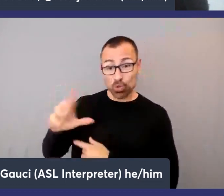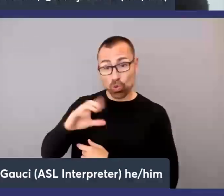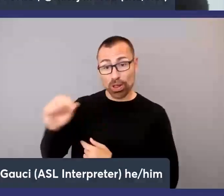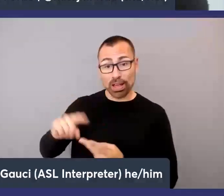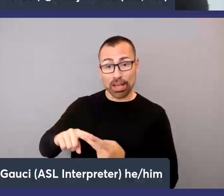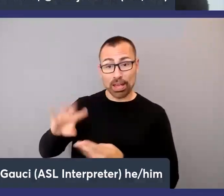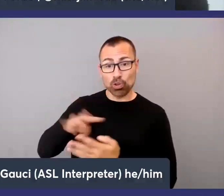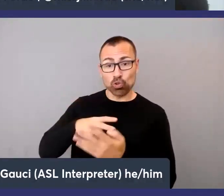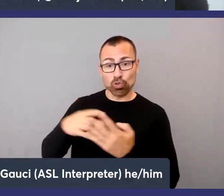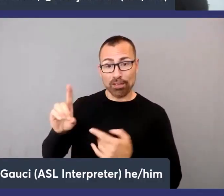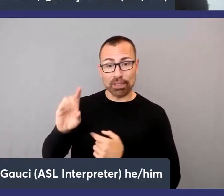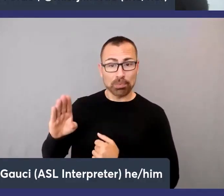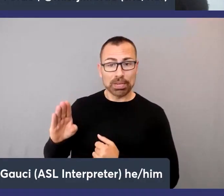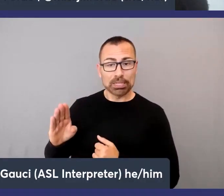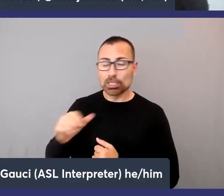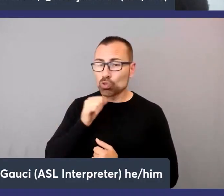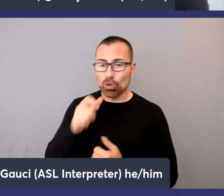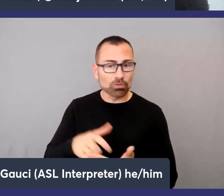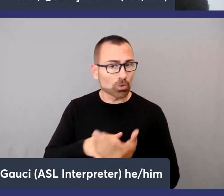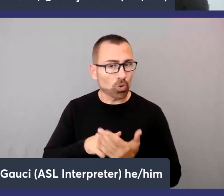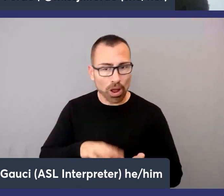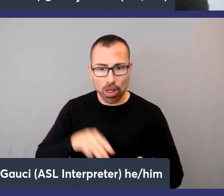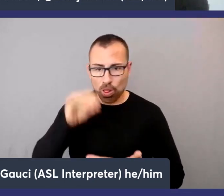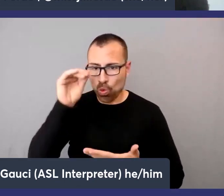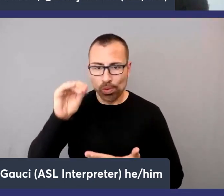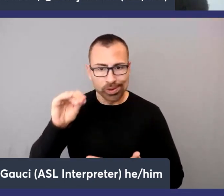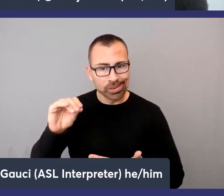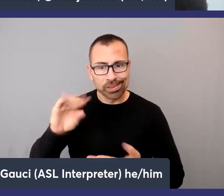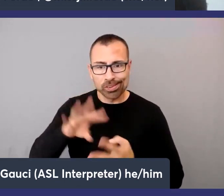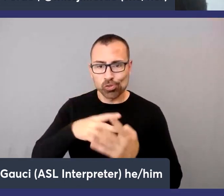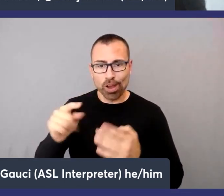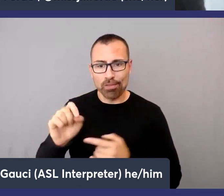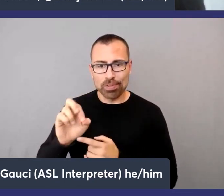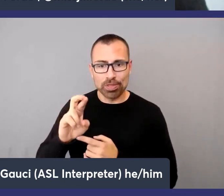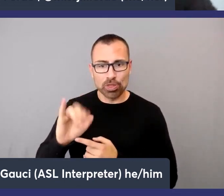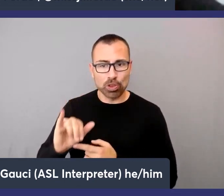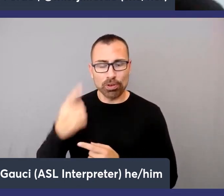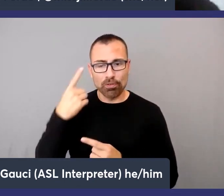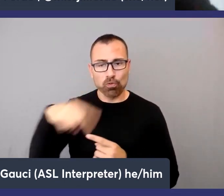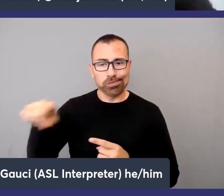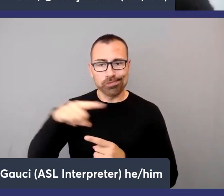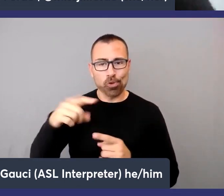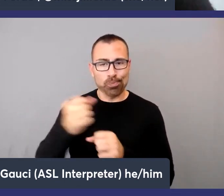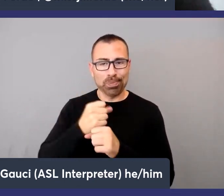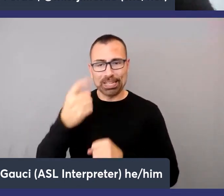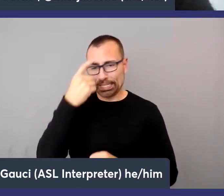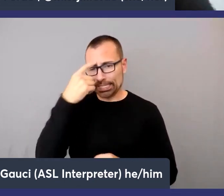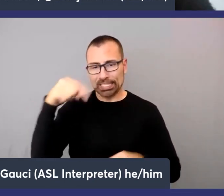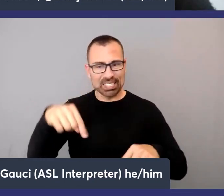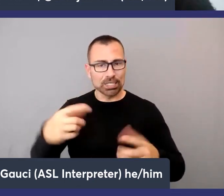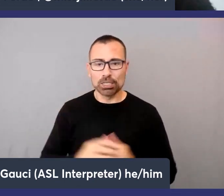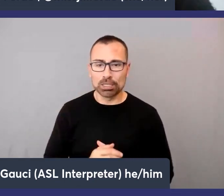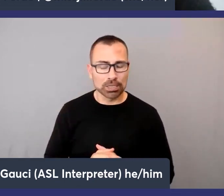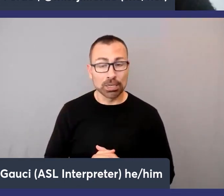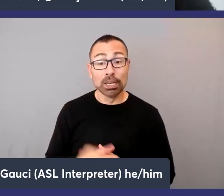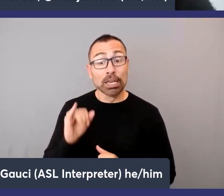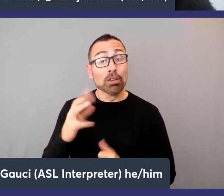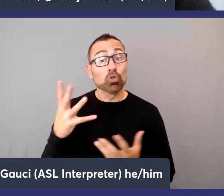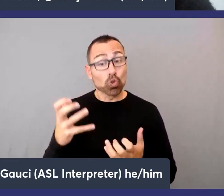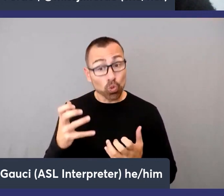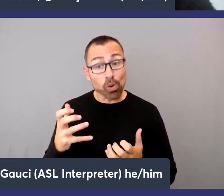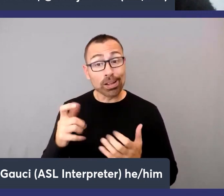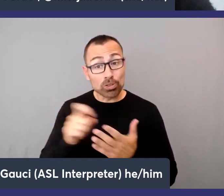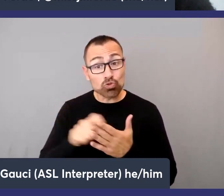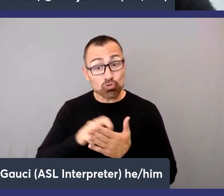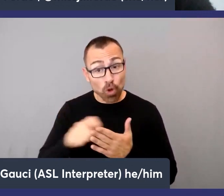actually require you to learn graph theory under the covers to be able to actually make sense of any of this. You have to learn, if you want to write and build applications on top of them, you do have